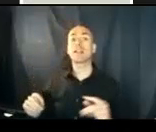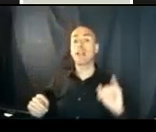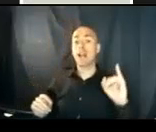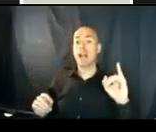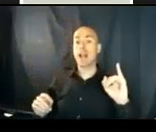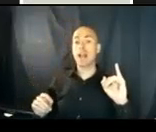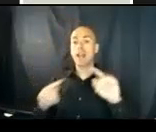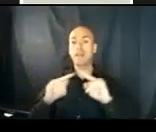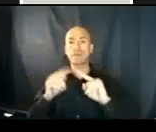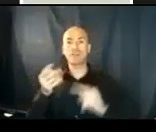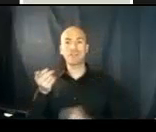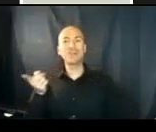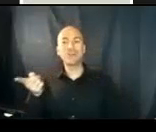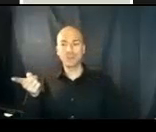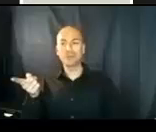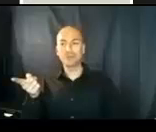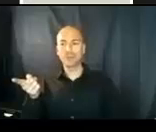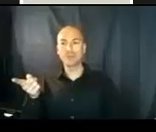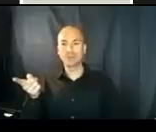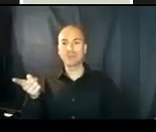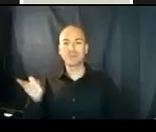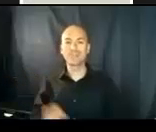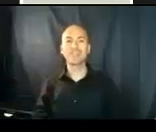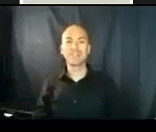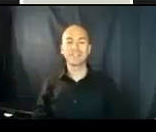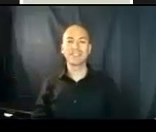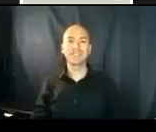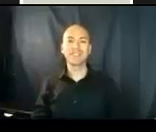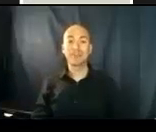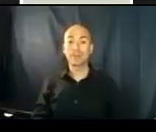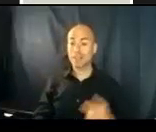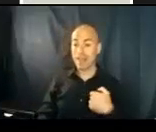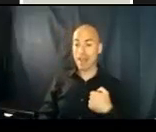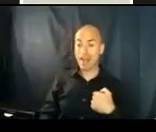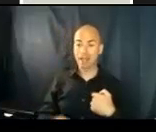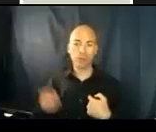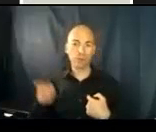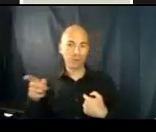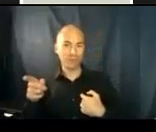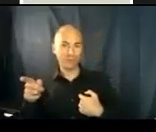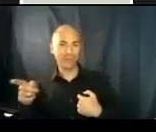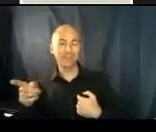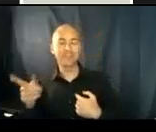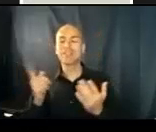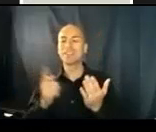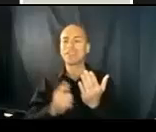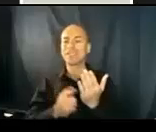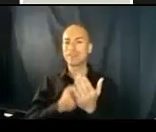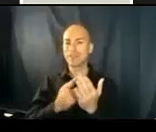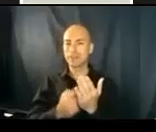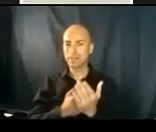things that I see a lot when I'm reviewing lessons and content is that as a teacher, we tend to